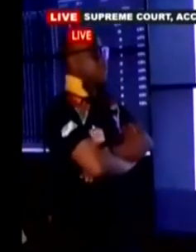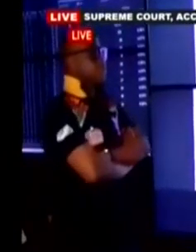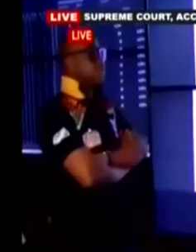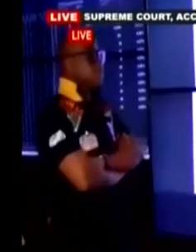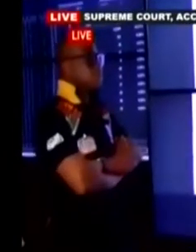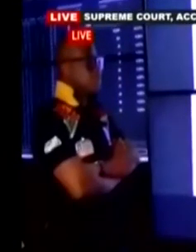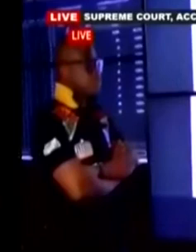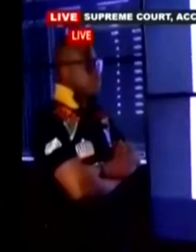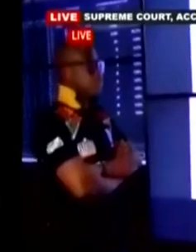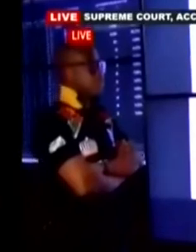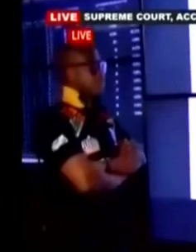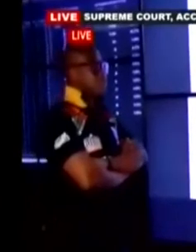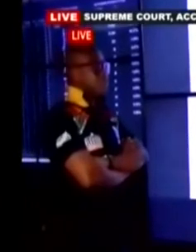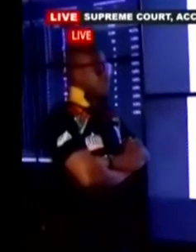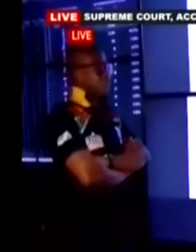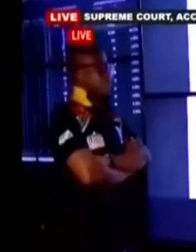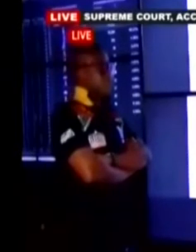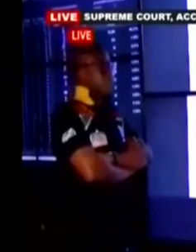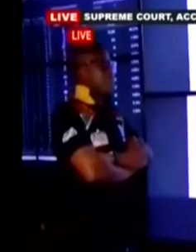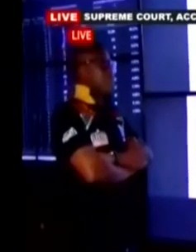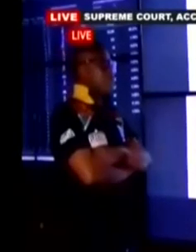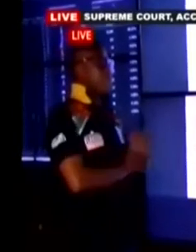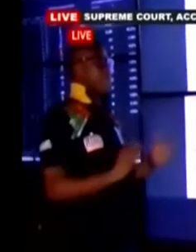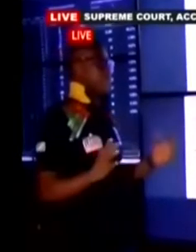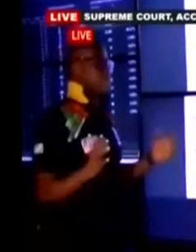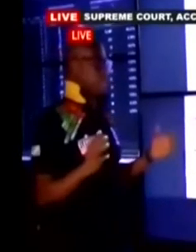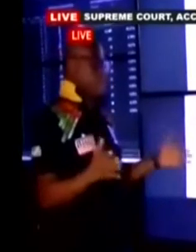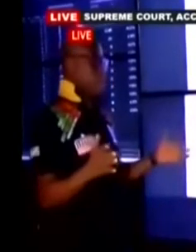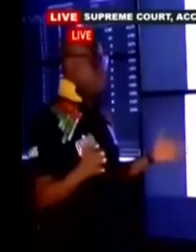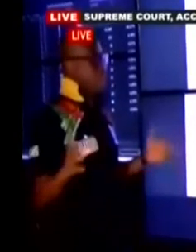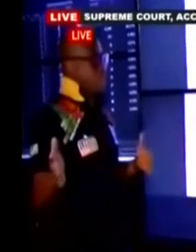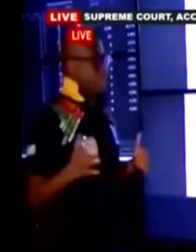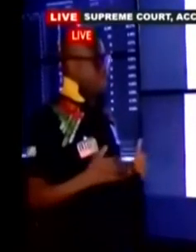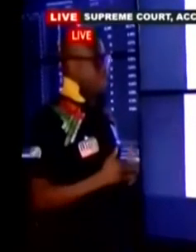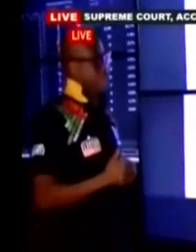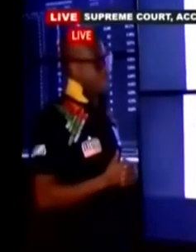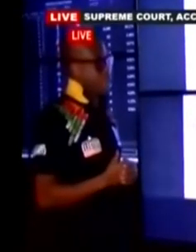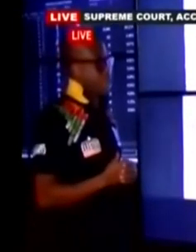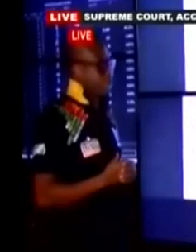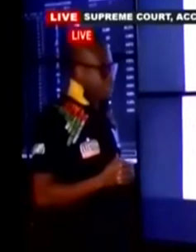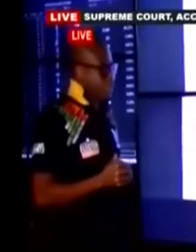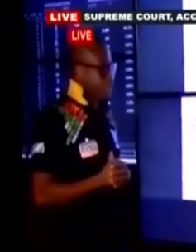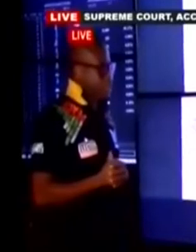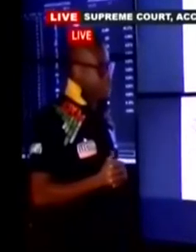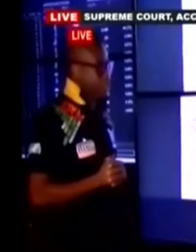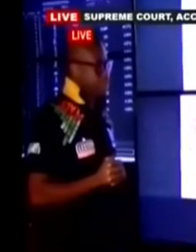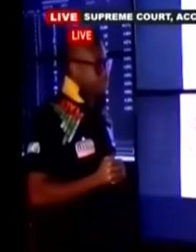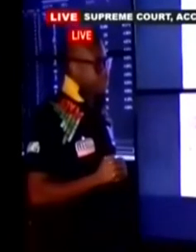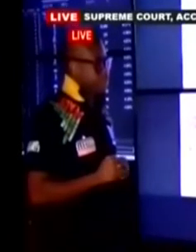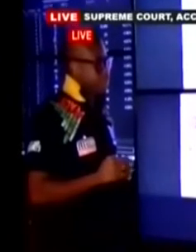okay, to recheck whatever. What do you remember the 1 hour before the declaration? What happened? Did they leave?